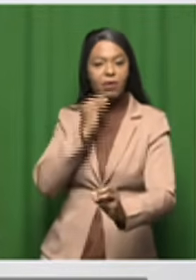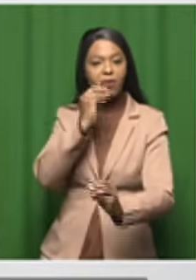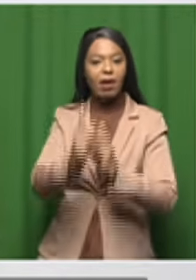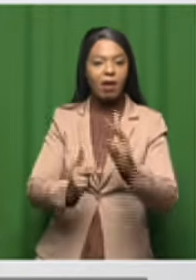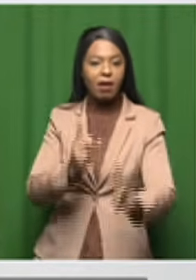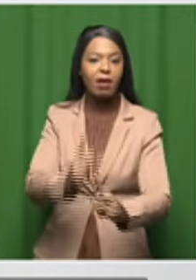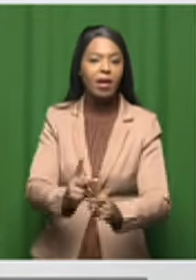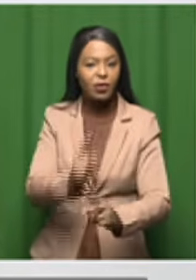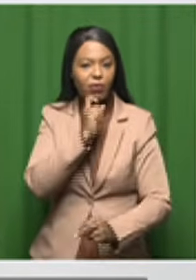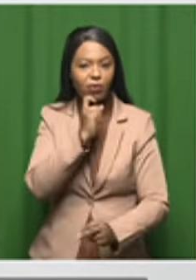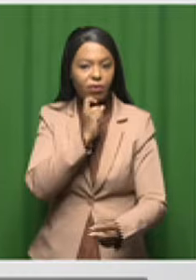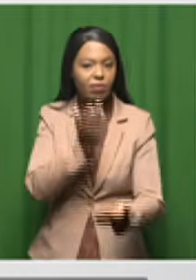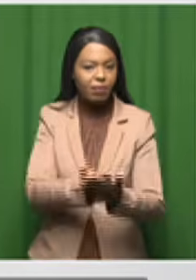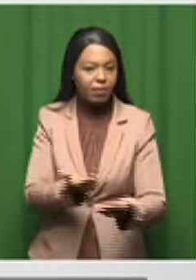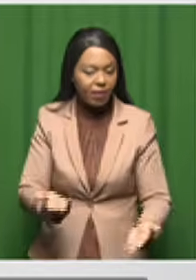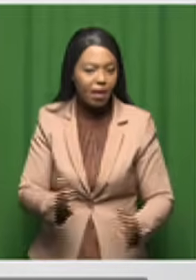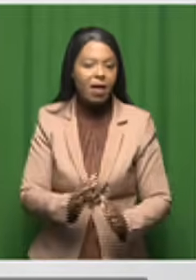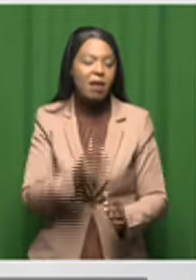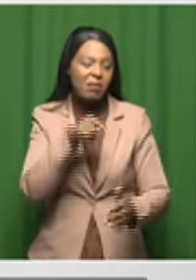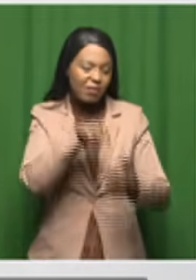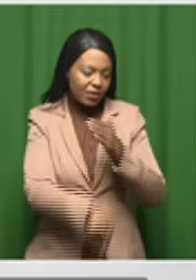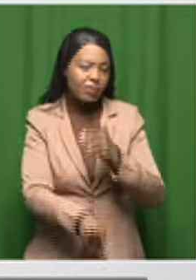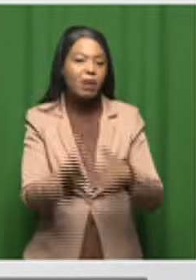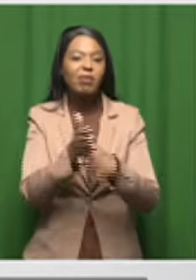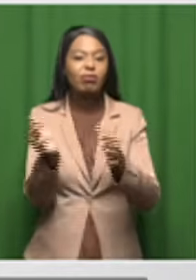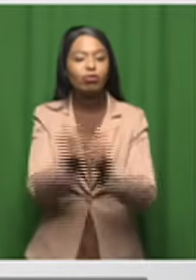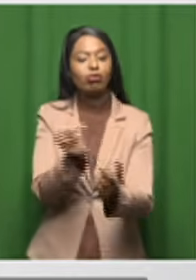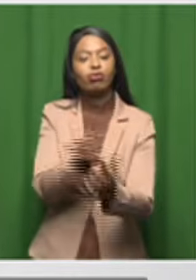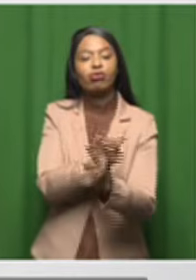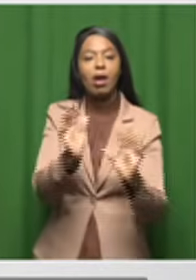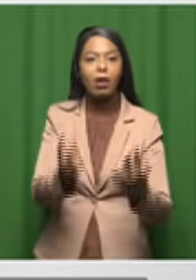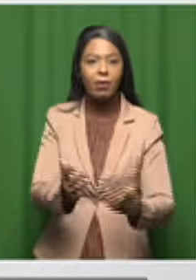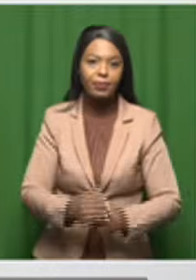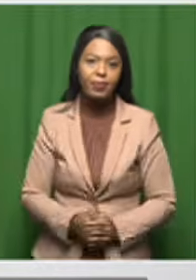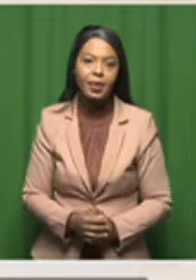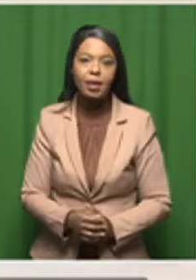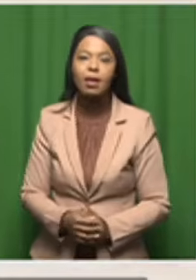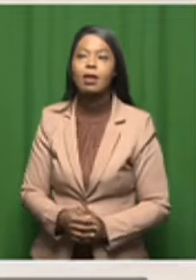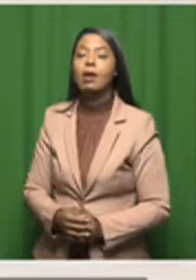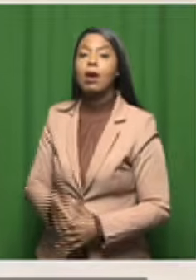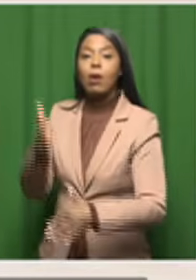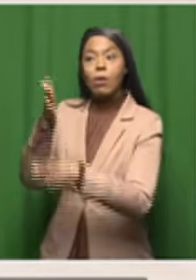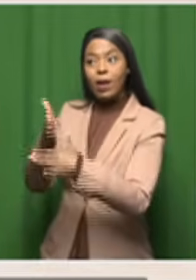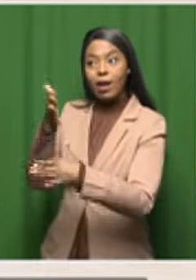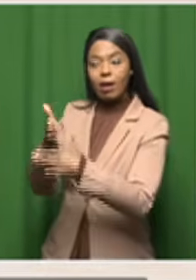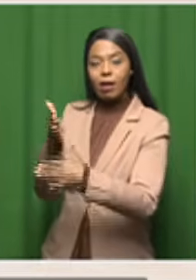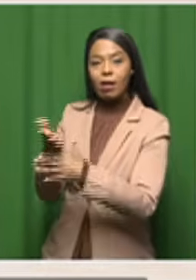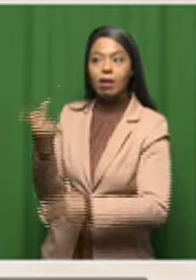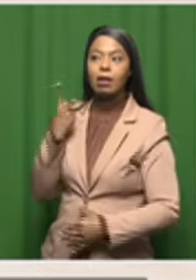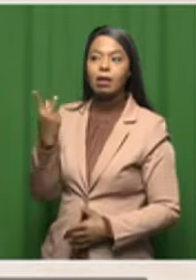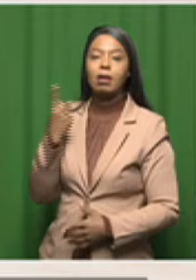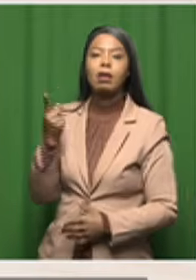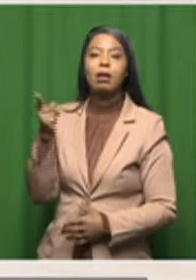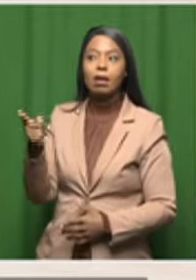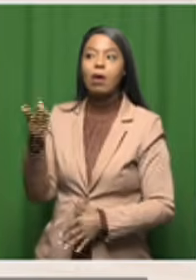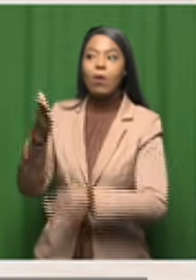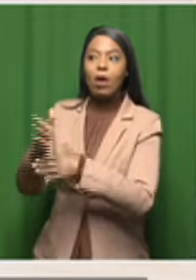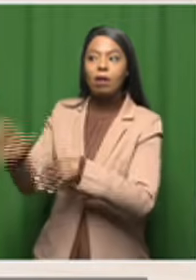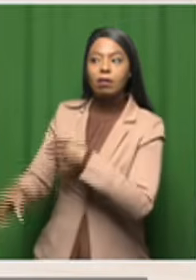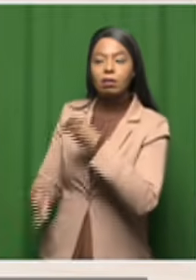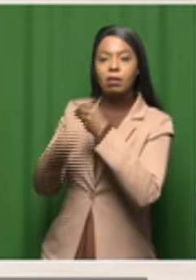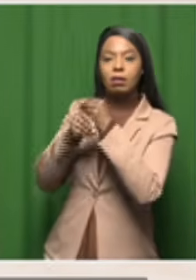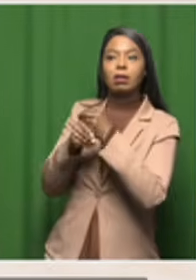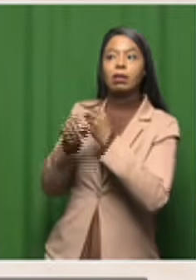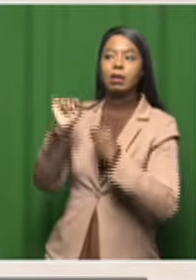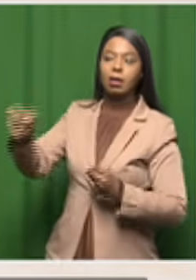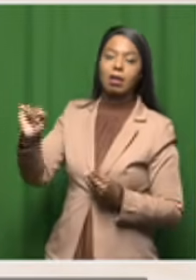what's happening is that, Willie and I, work very, differently.